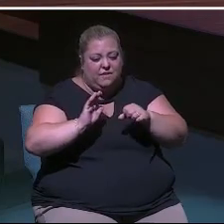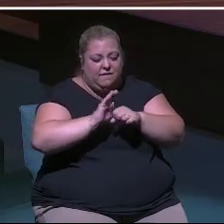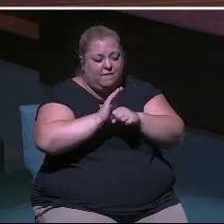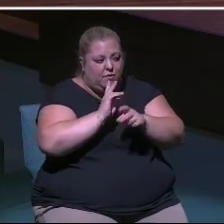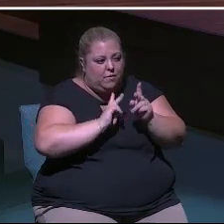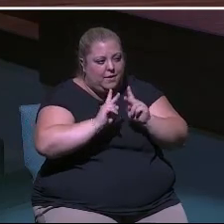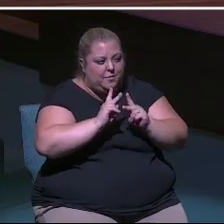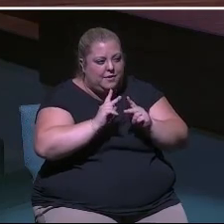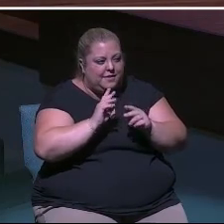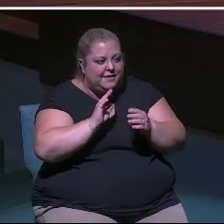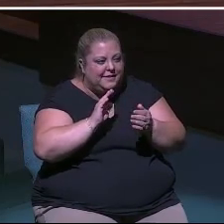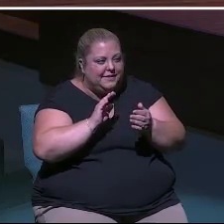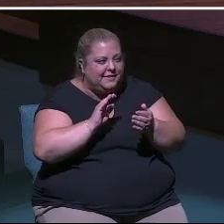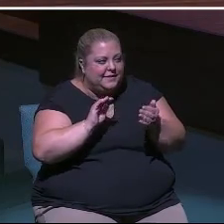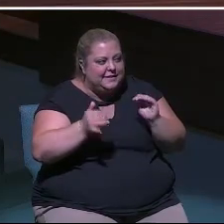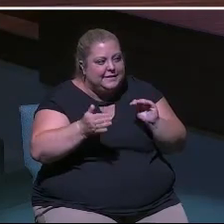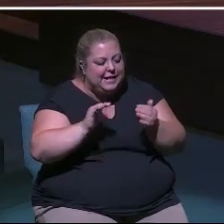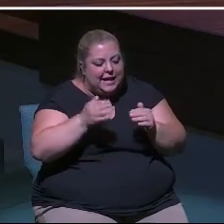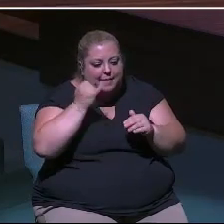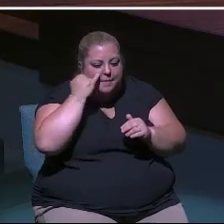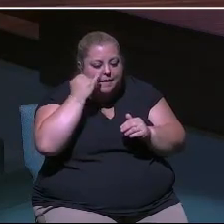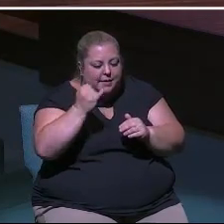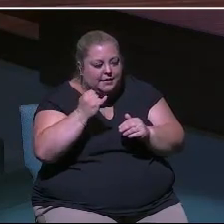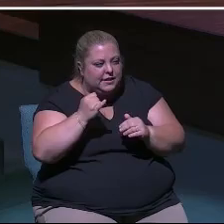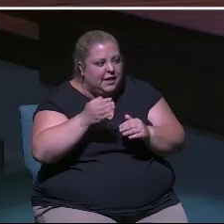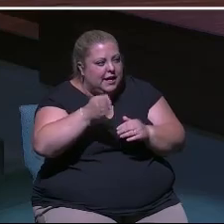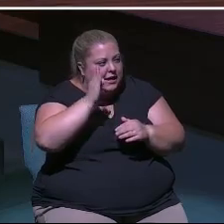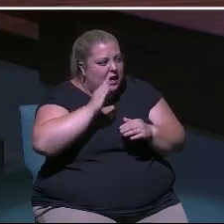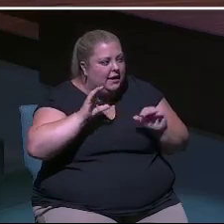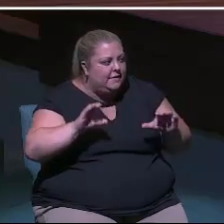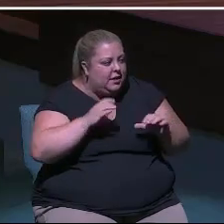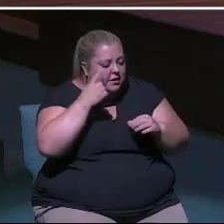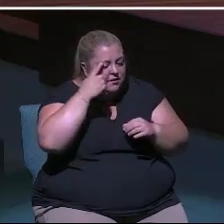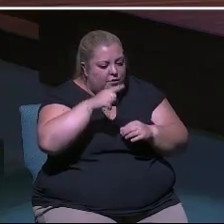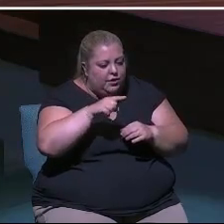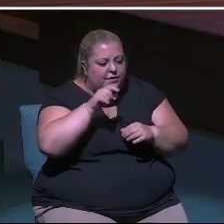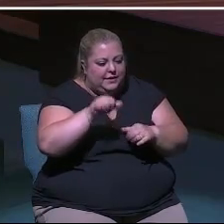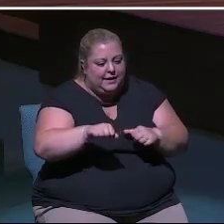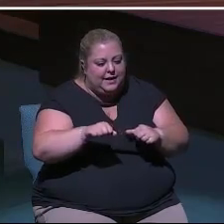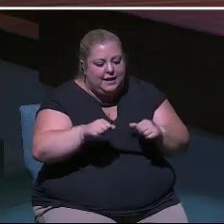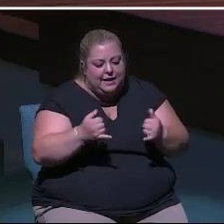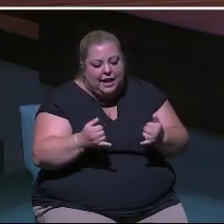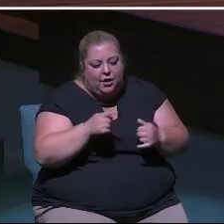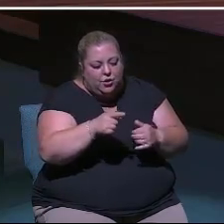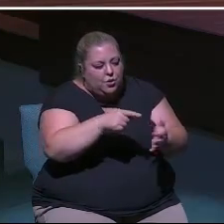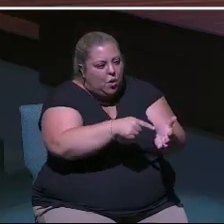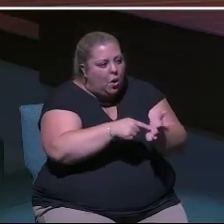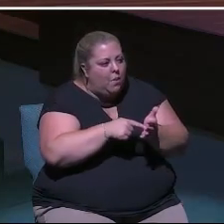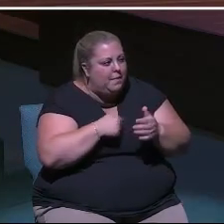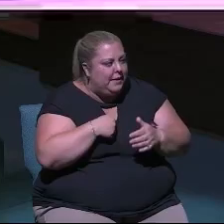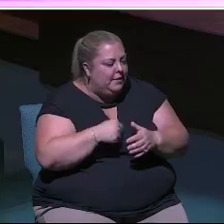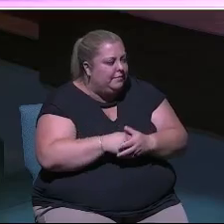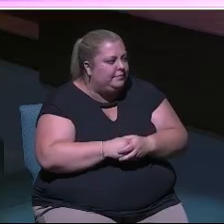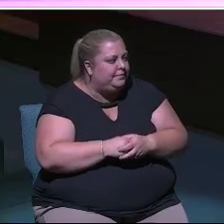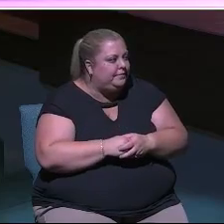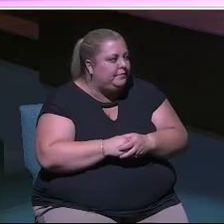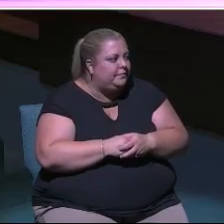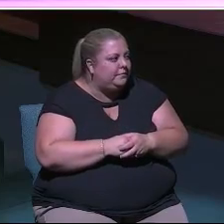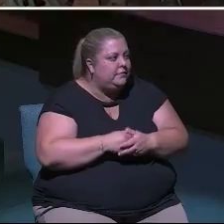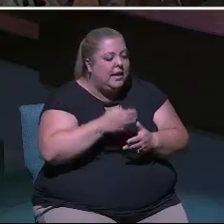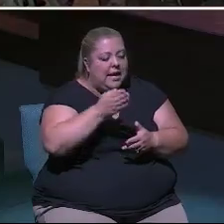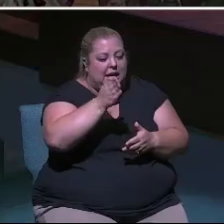very mentality. God, I've done this for you. Now you owe me. Write this down if you're taking notes. God owes